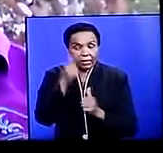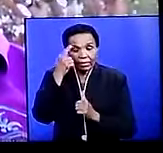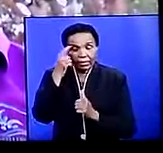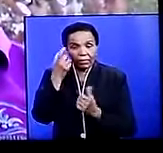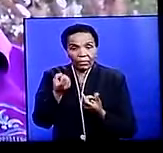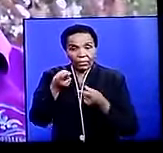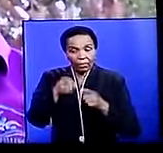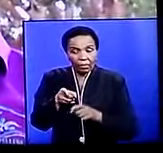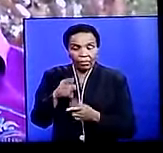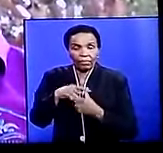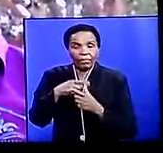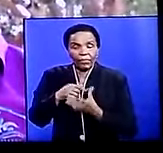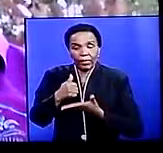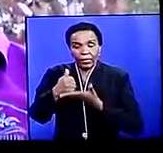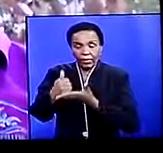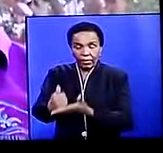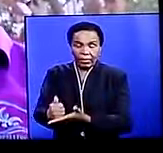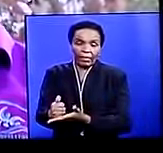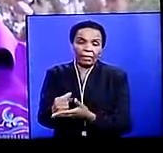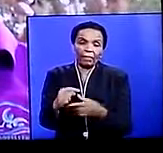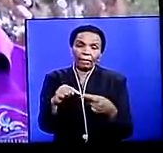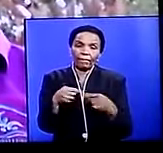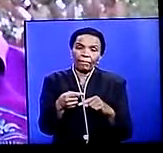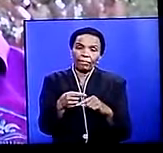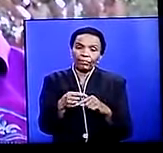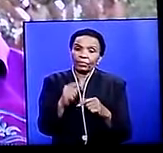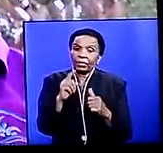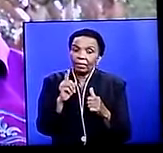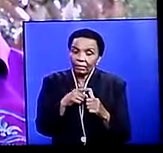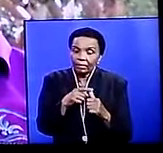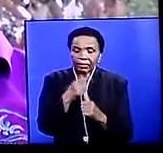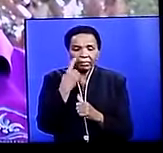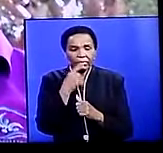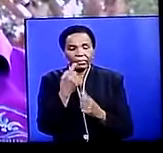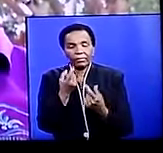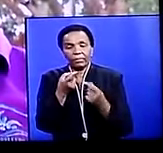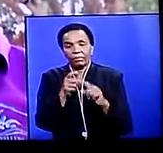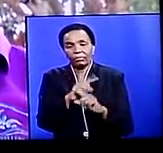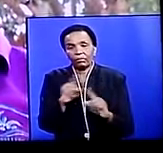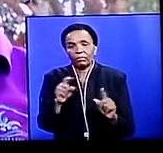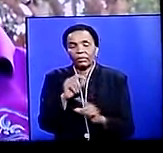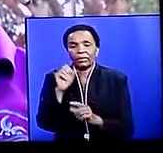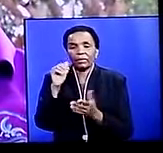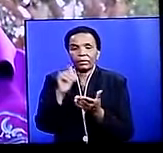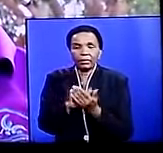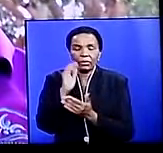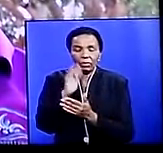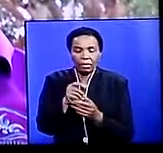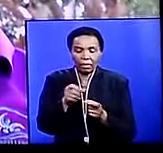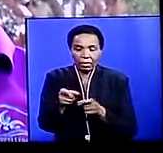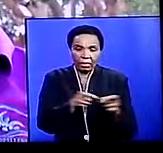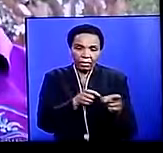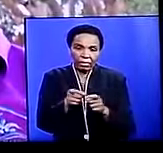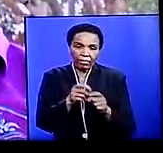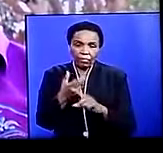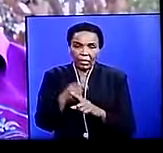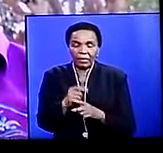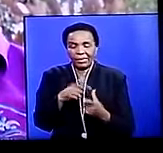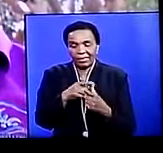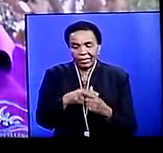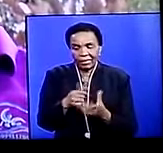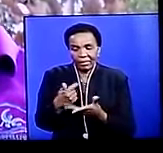response. Wherever there's an injury, it happens in the field when you are there. And you are supposed to be able to manage and